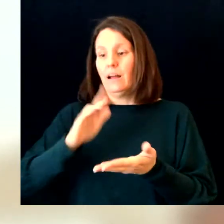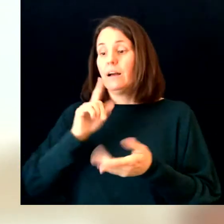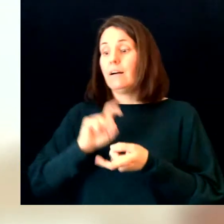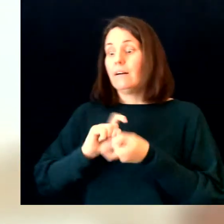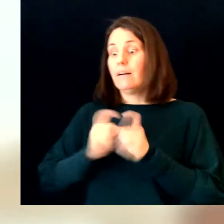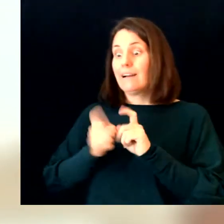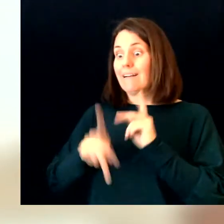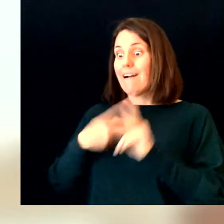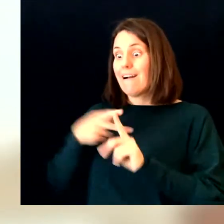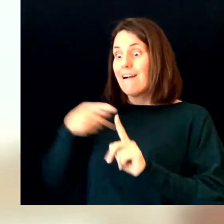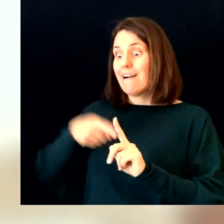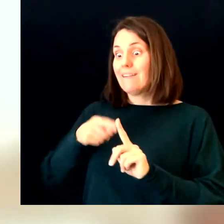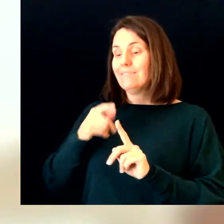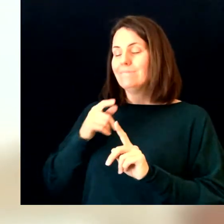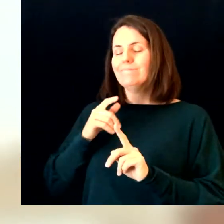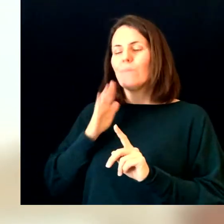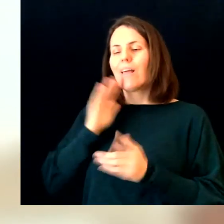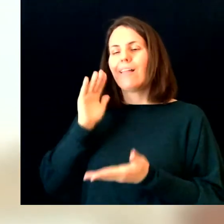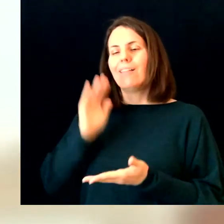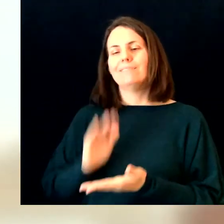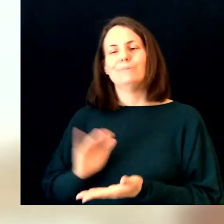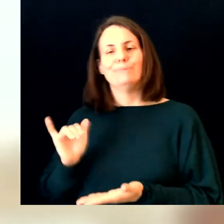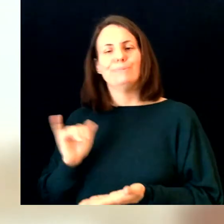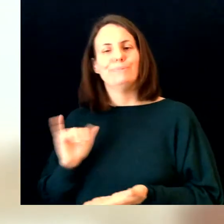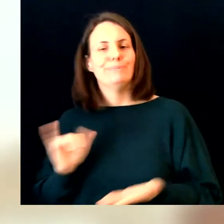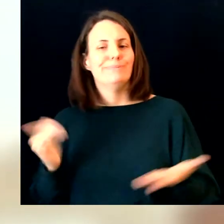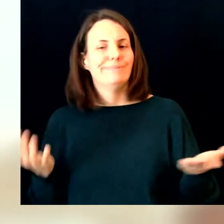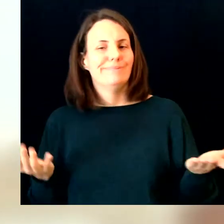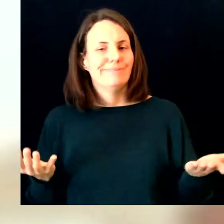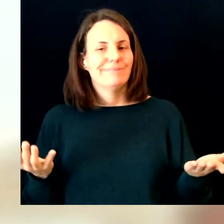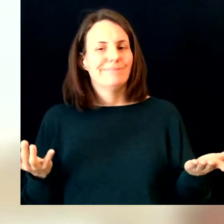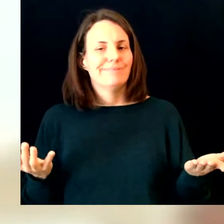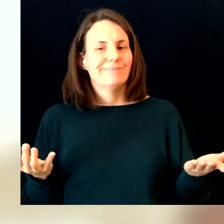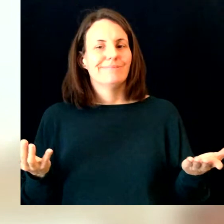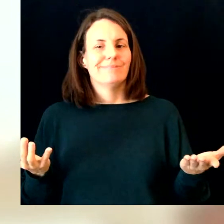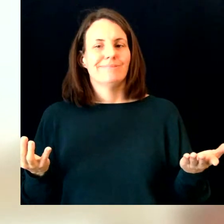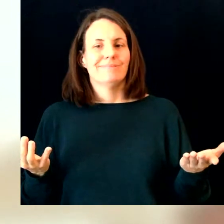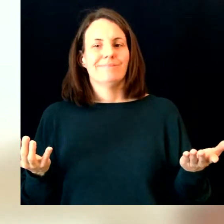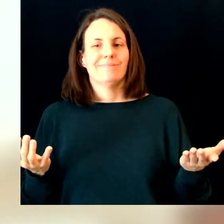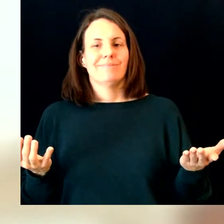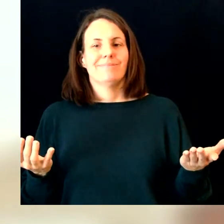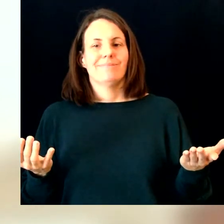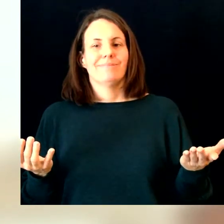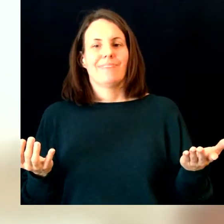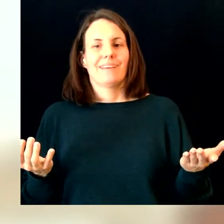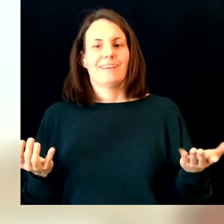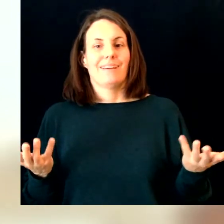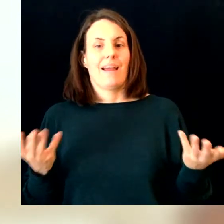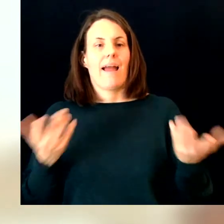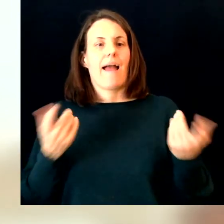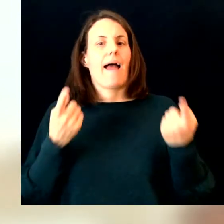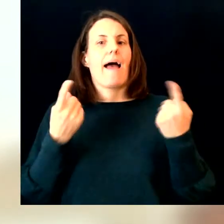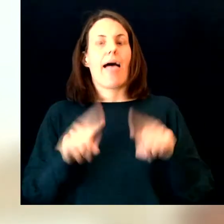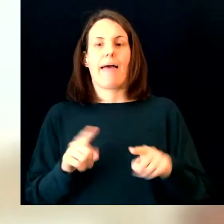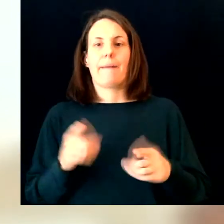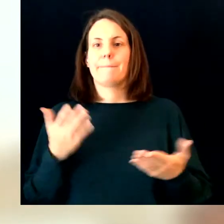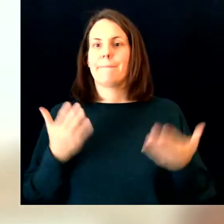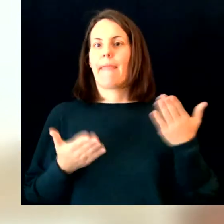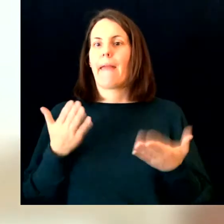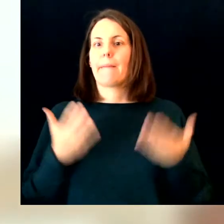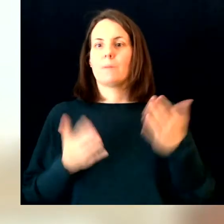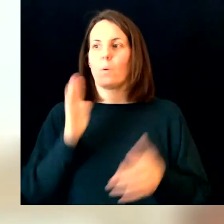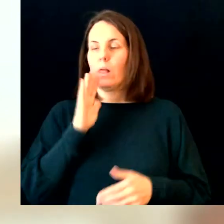the evolution of the virus, and some of it's going to be how hard we work on getting the remaining unvaccinated people vaccinated around the